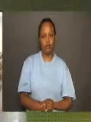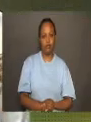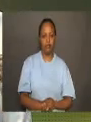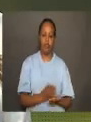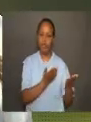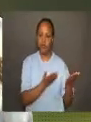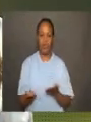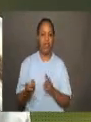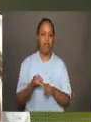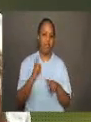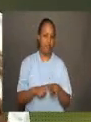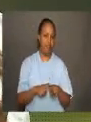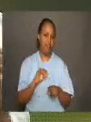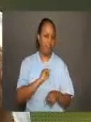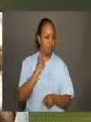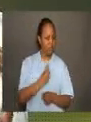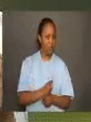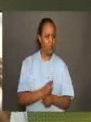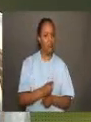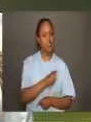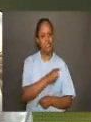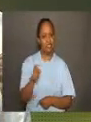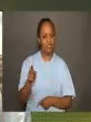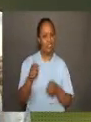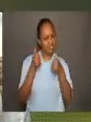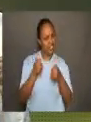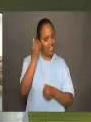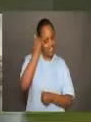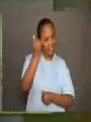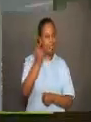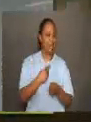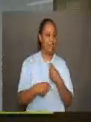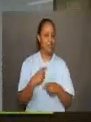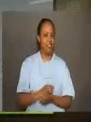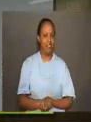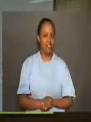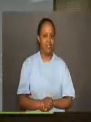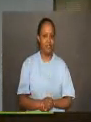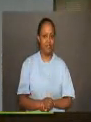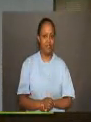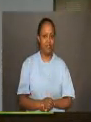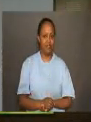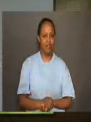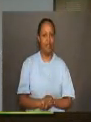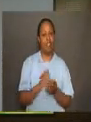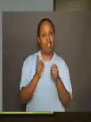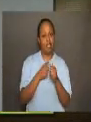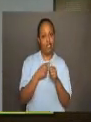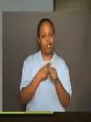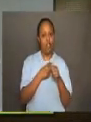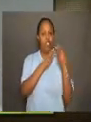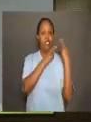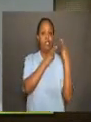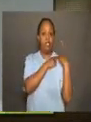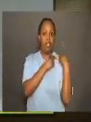Welcome back. I'm sure you thought of excellent ideas. One example of